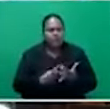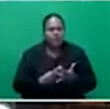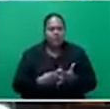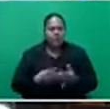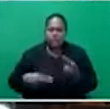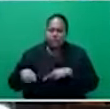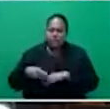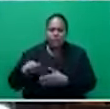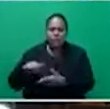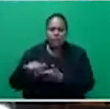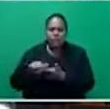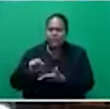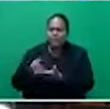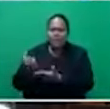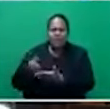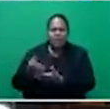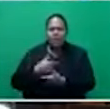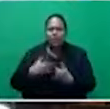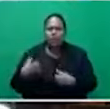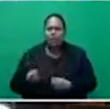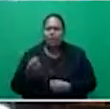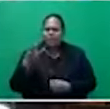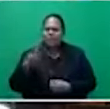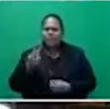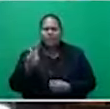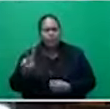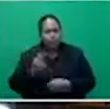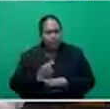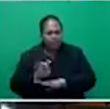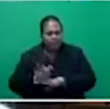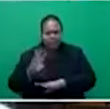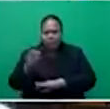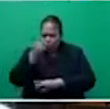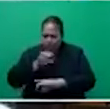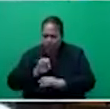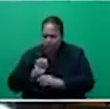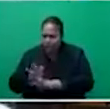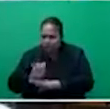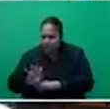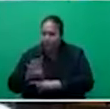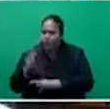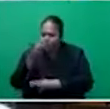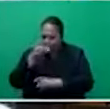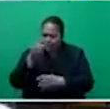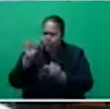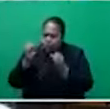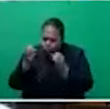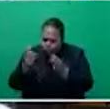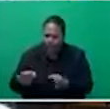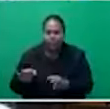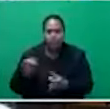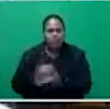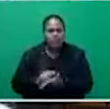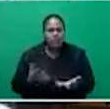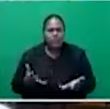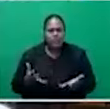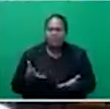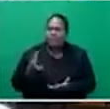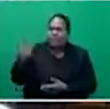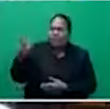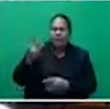Airways sale, they had something like 32 advisors at one point in time to help them make the right decision. They engaged people from overseas who were experts in the aviation